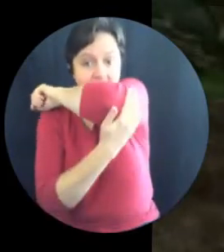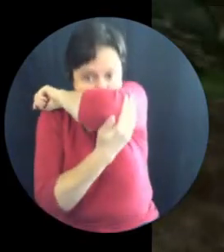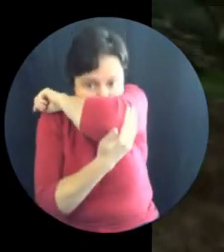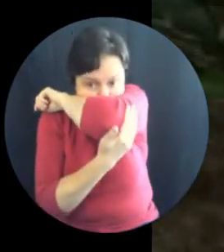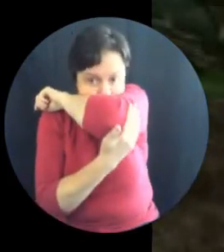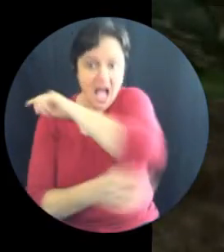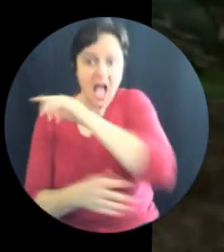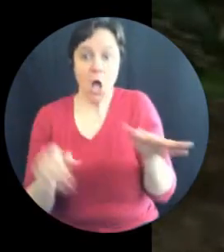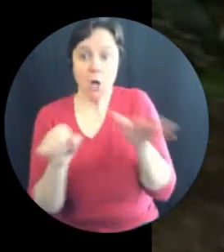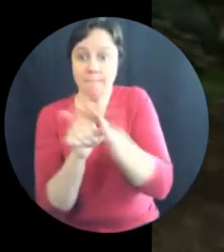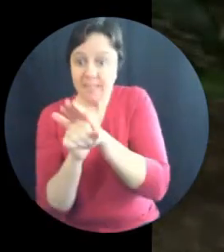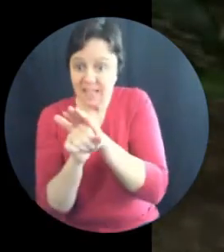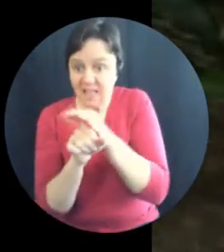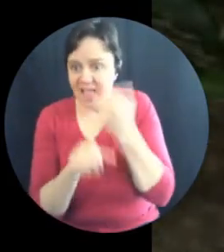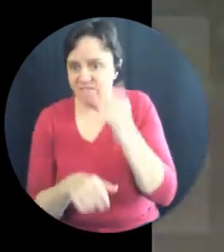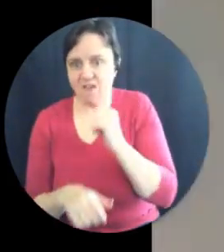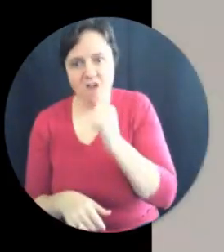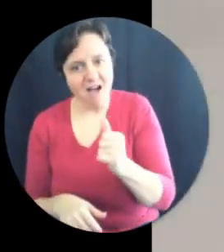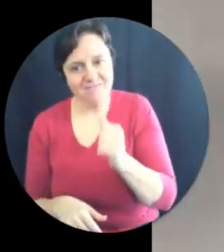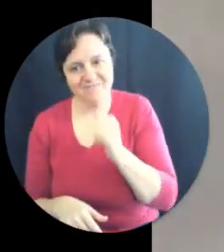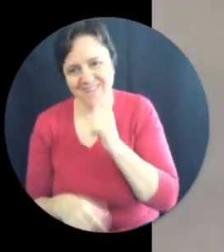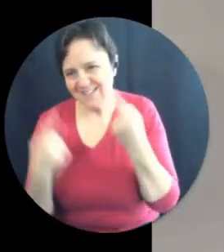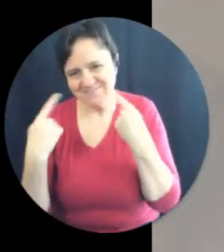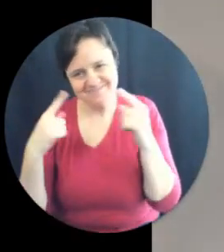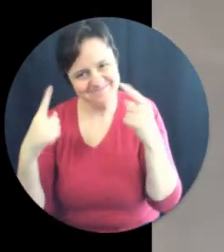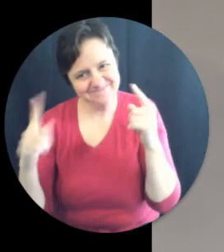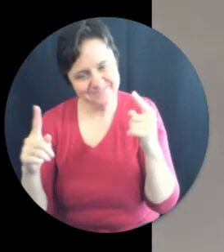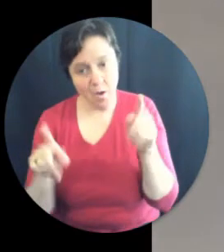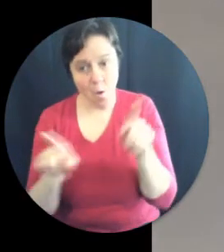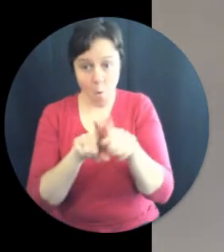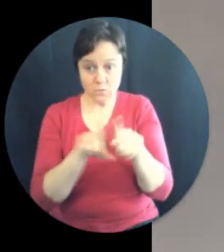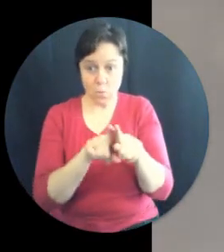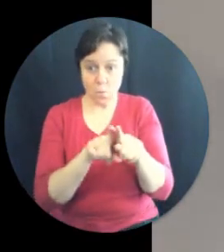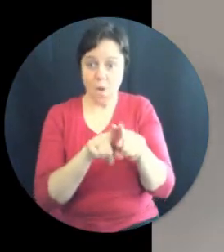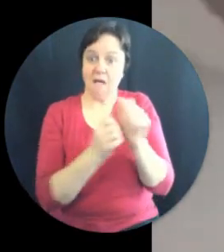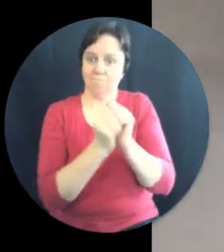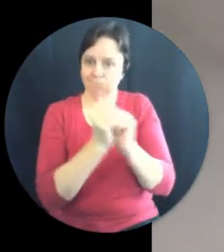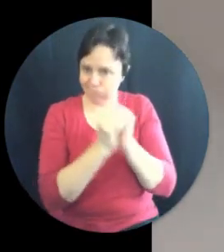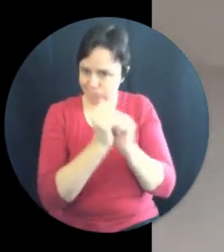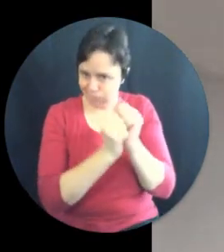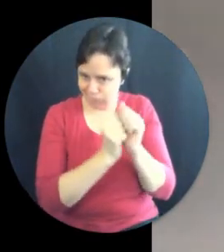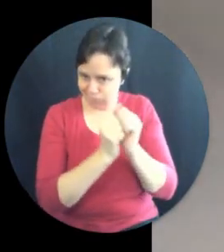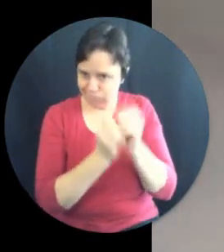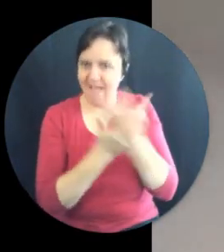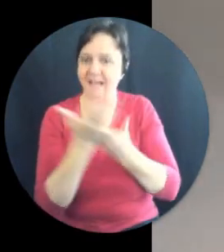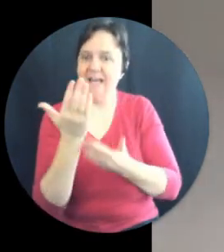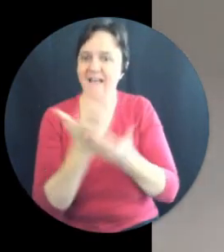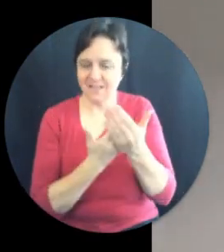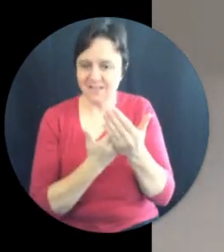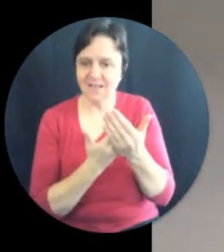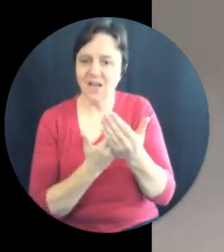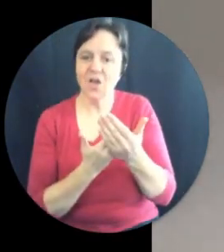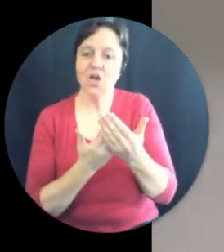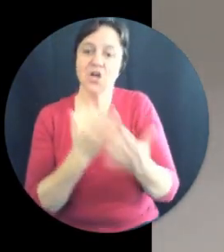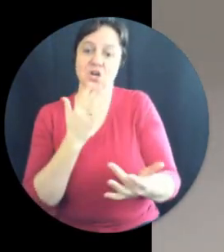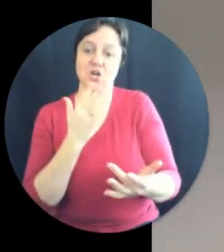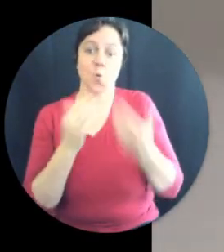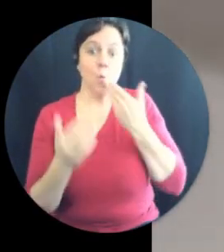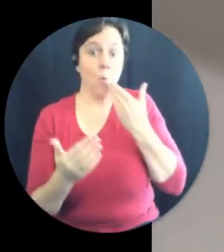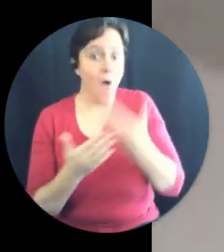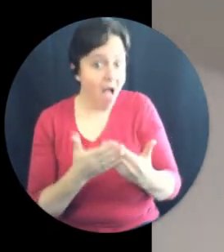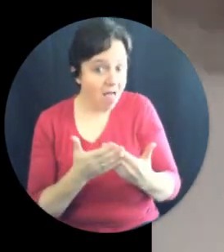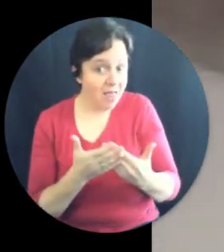that when you do that, you're going to be using good hand washing techniques, right? And what is good hand washing technique? You've got